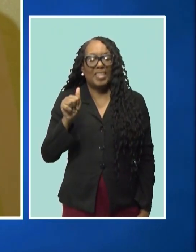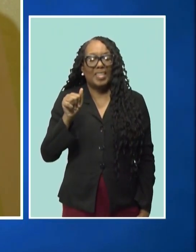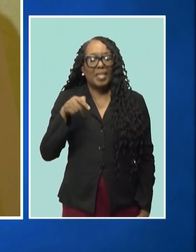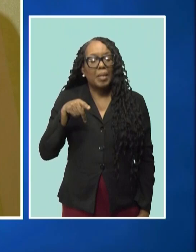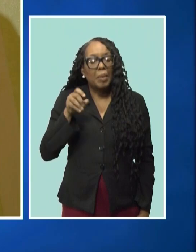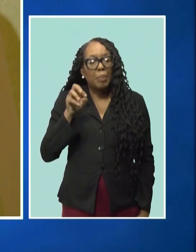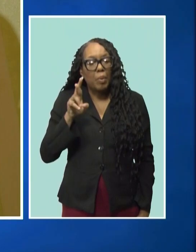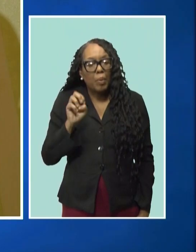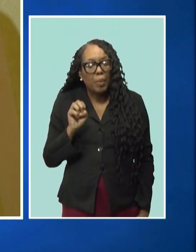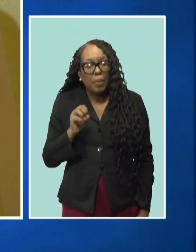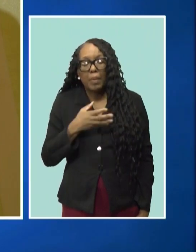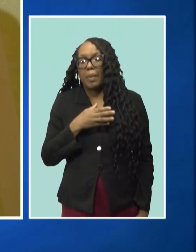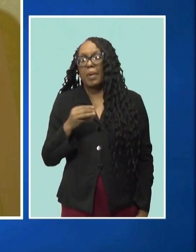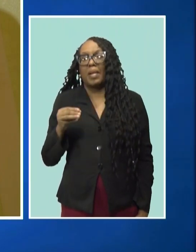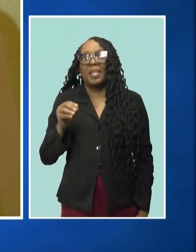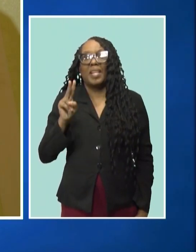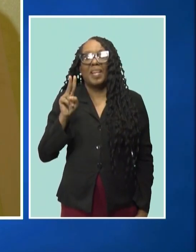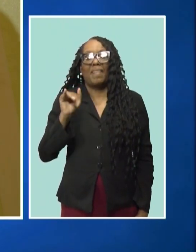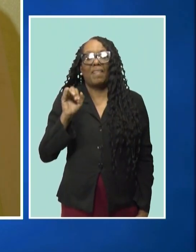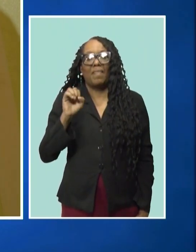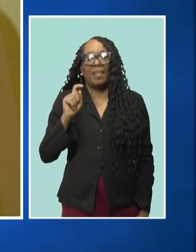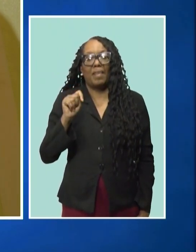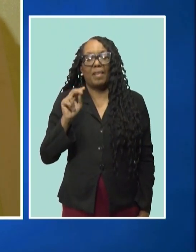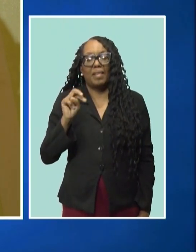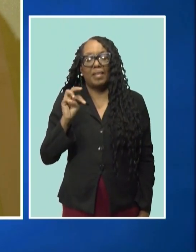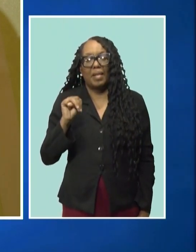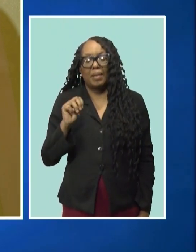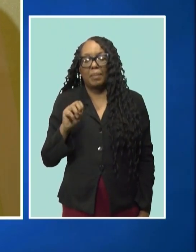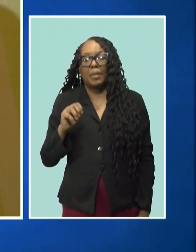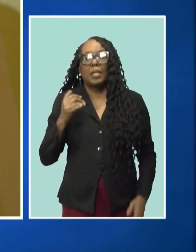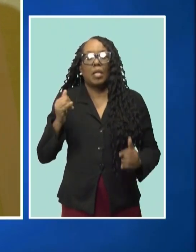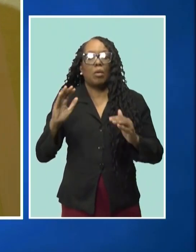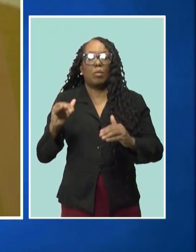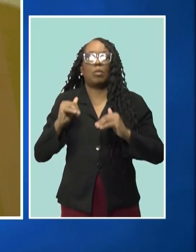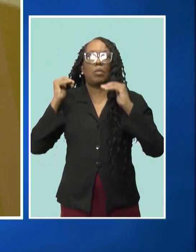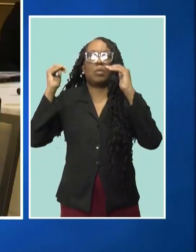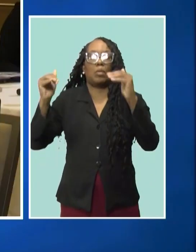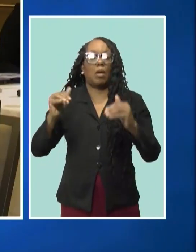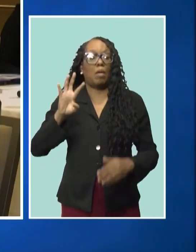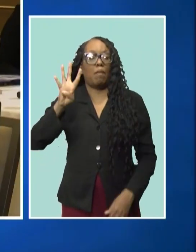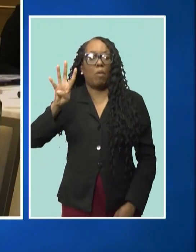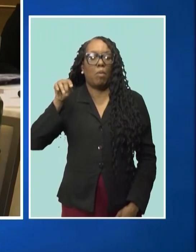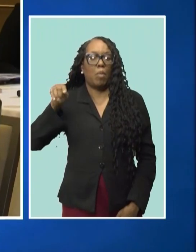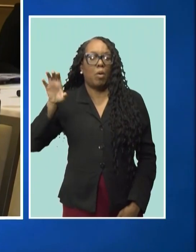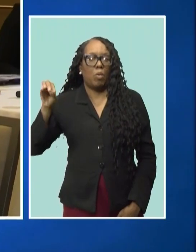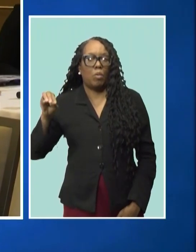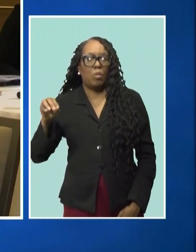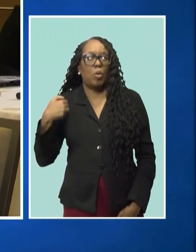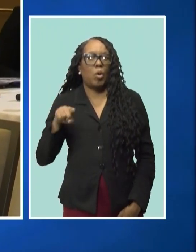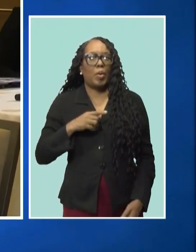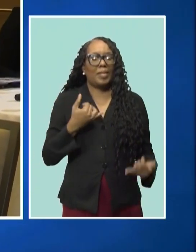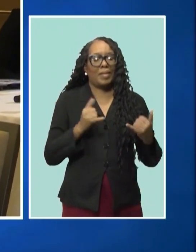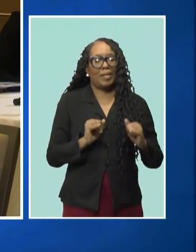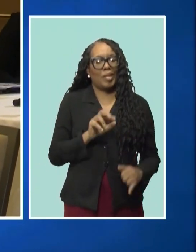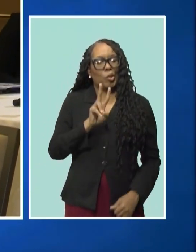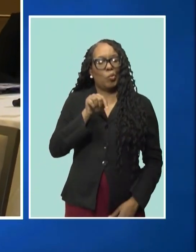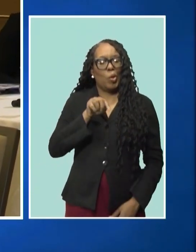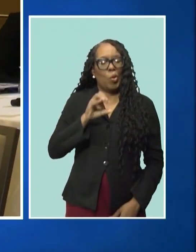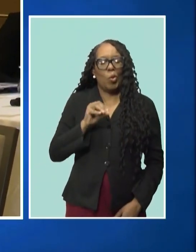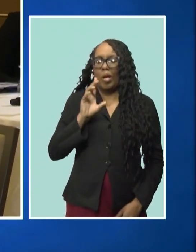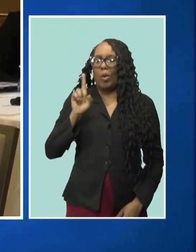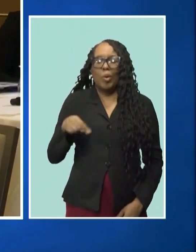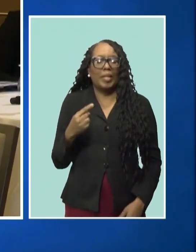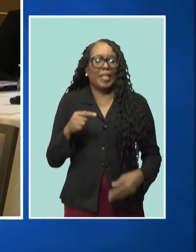everybody else have moved on to 4.0, which is digital smart factories. And now with artificial intelligence coming